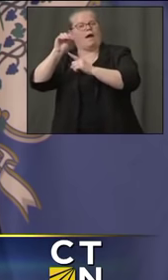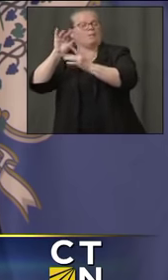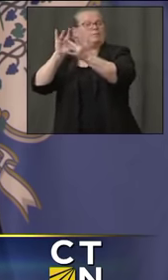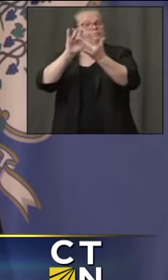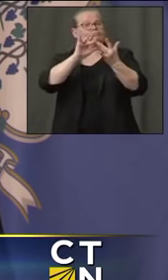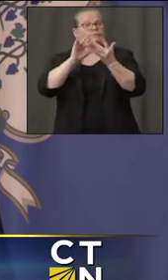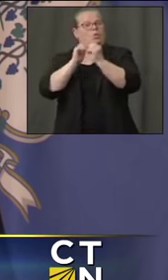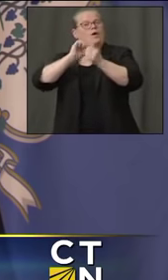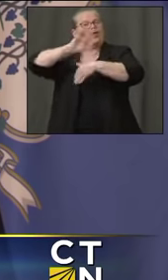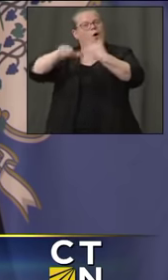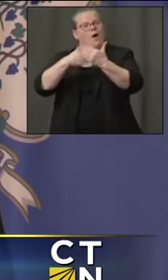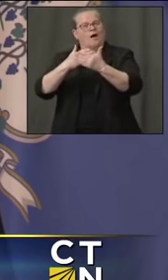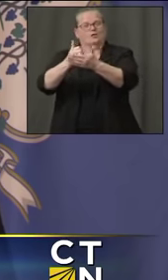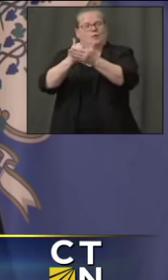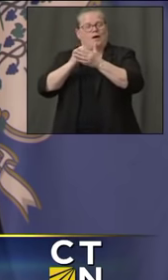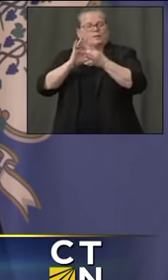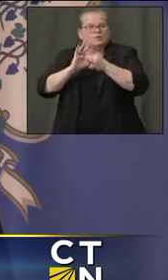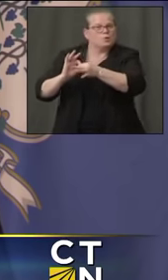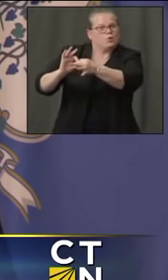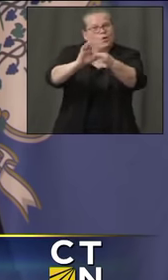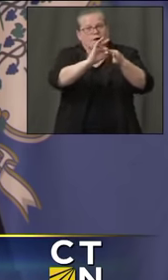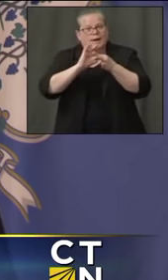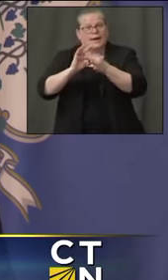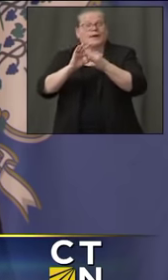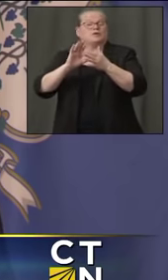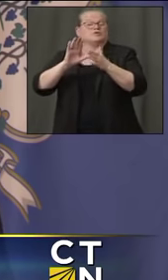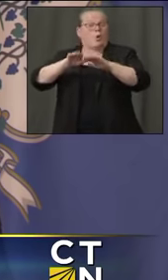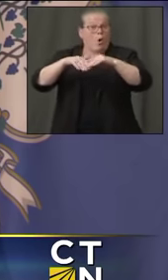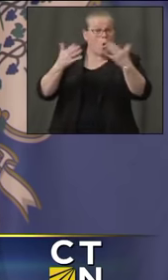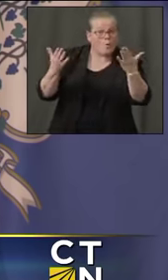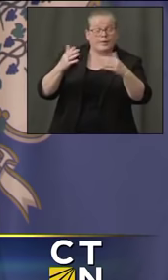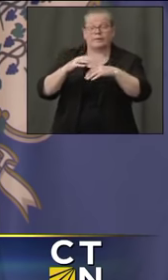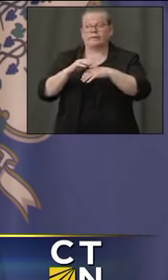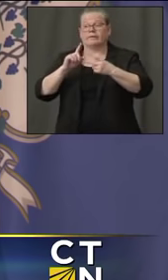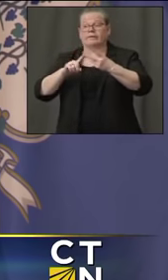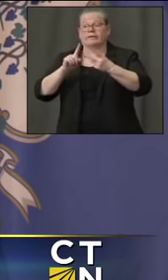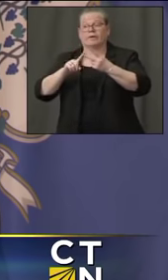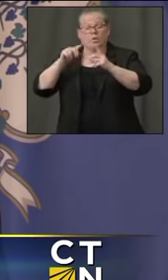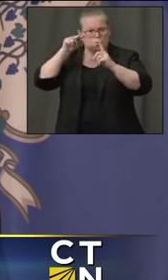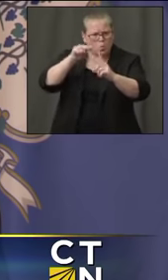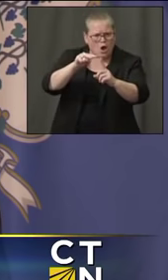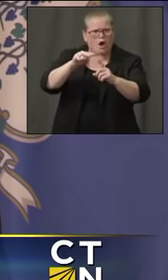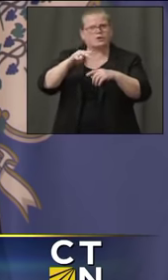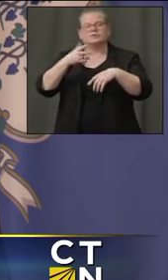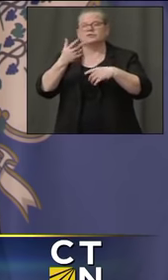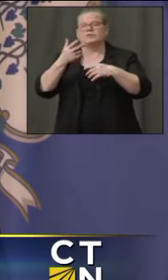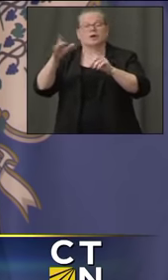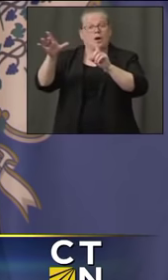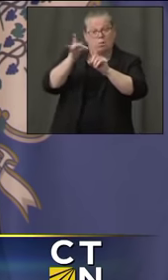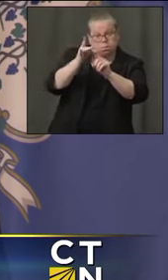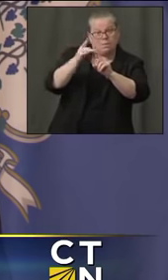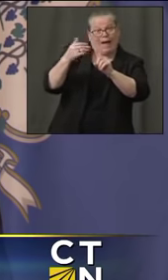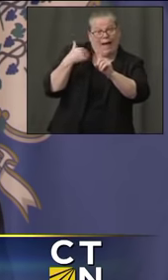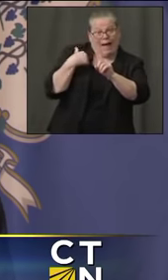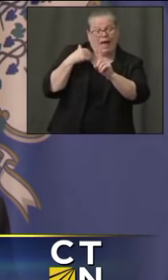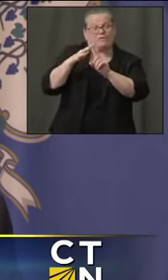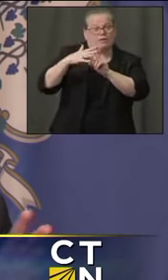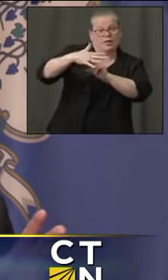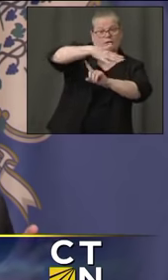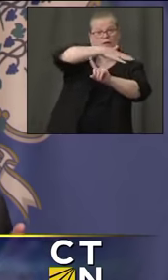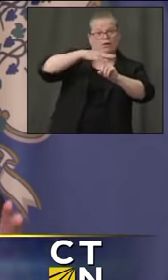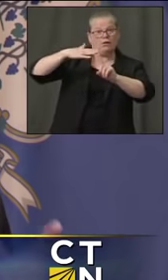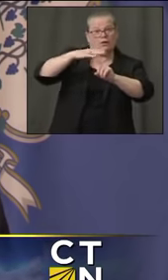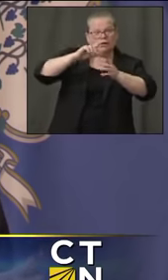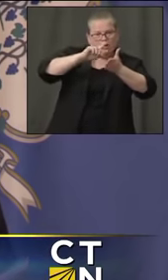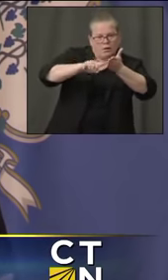basis, they'll be there working right alongside our different departments and commissioners, lending us the expertise they've got as